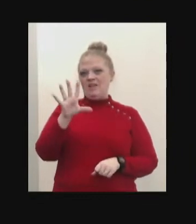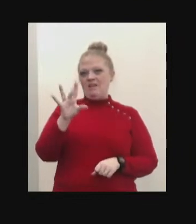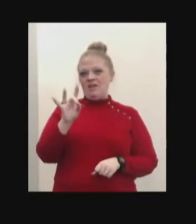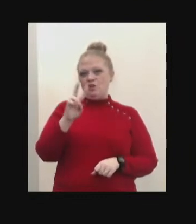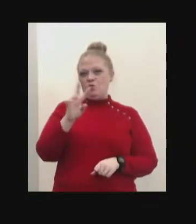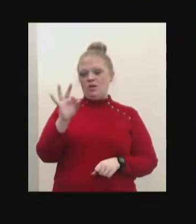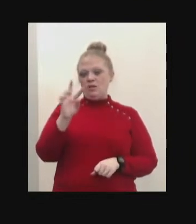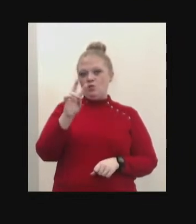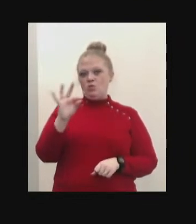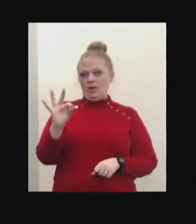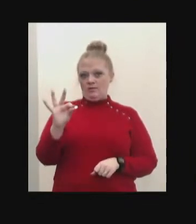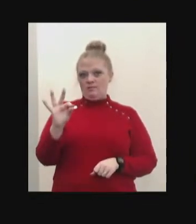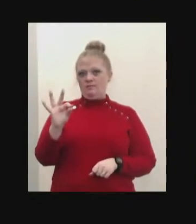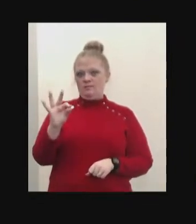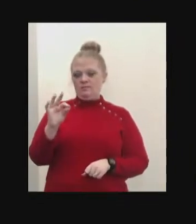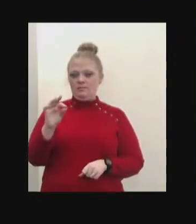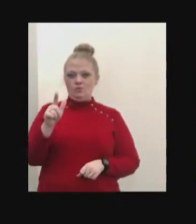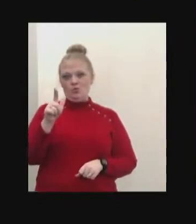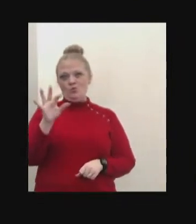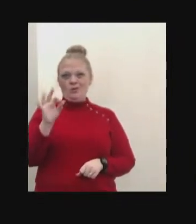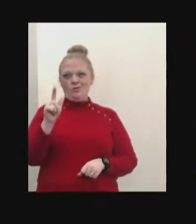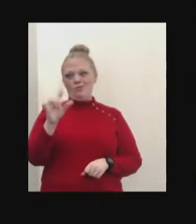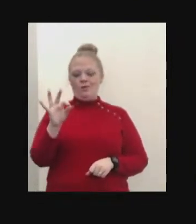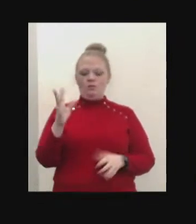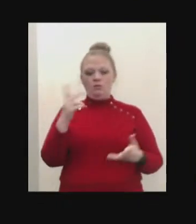716-858-2929, or you can go to our website at